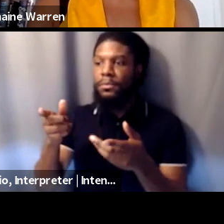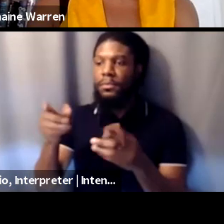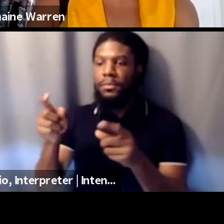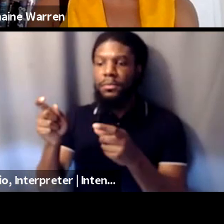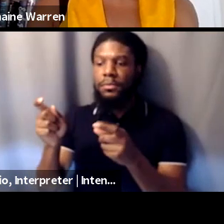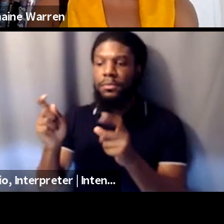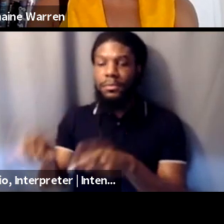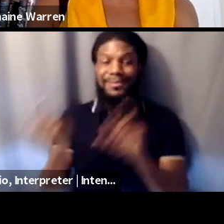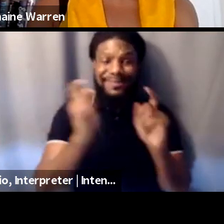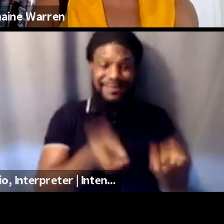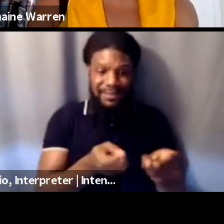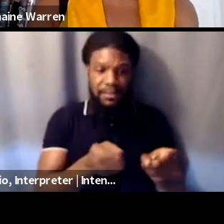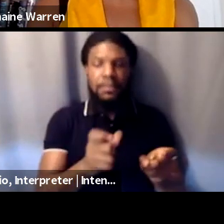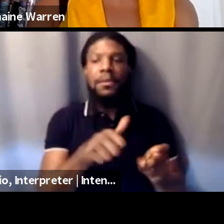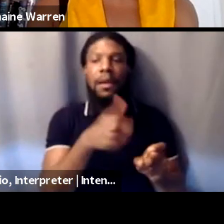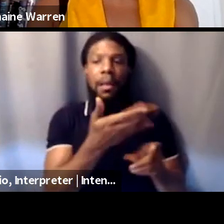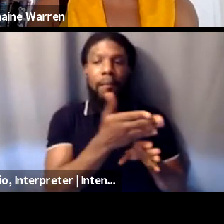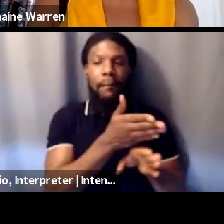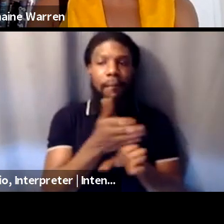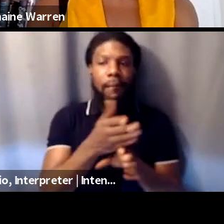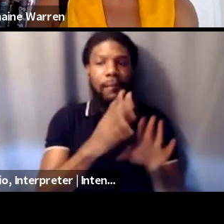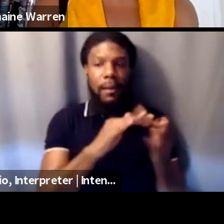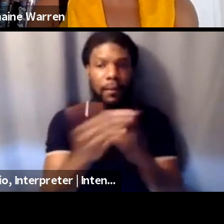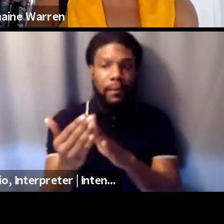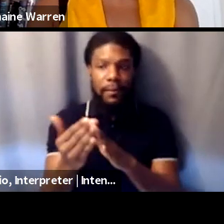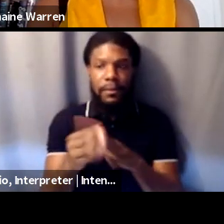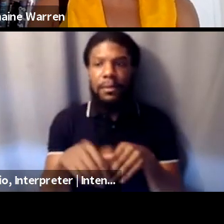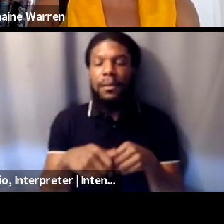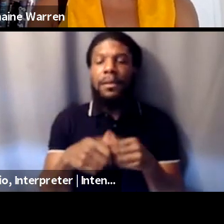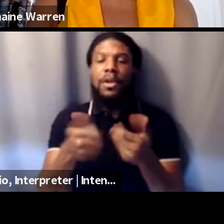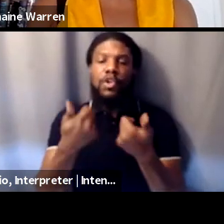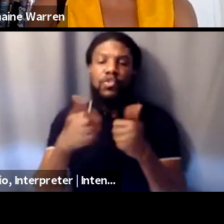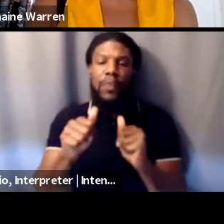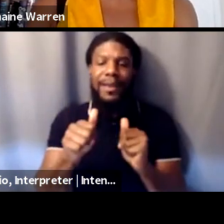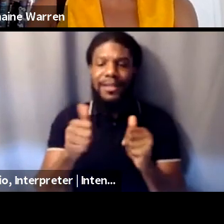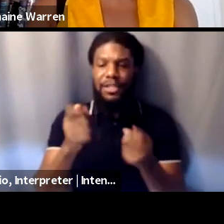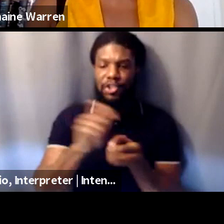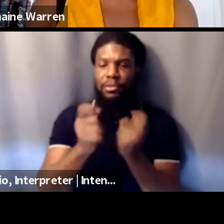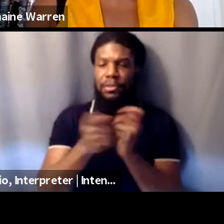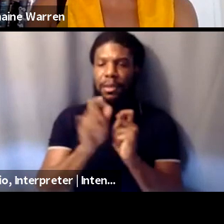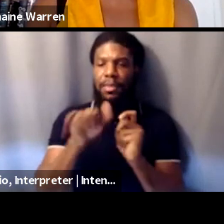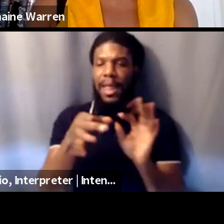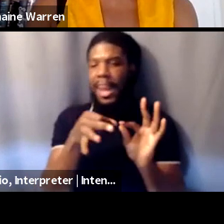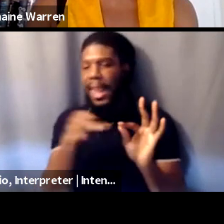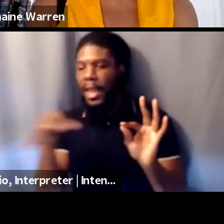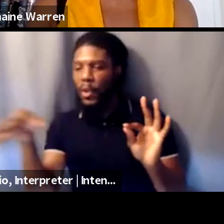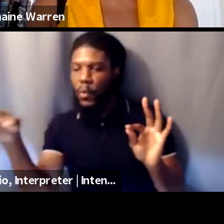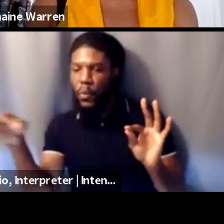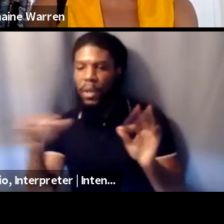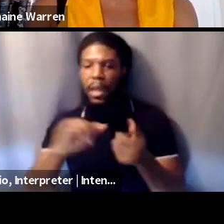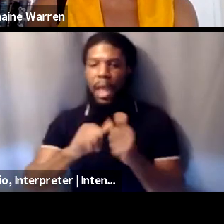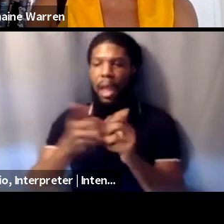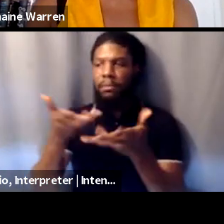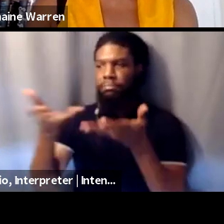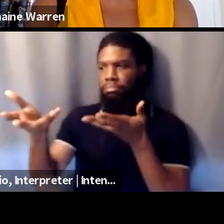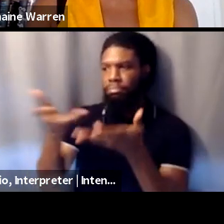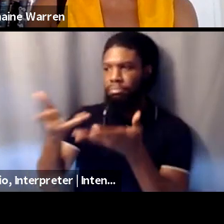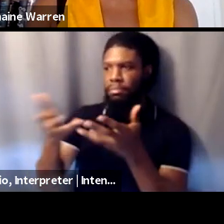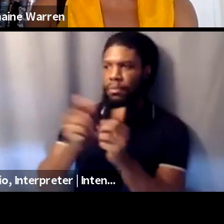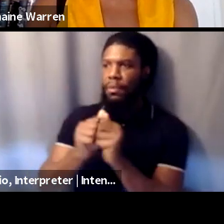which I don't have language to get there, but in my art practice, I notice most of the time when I have circumstances